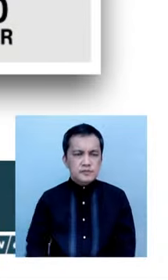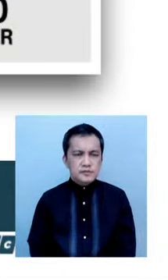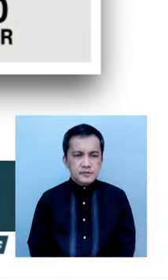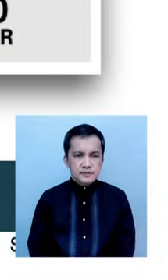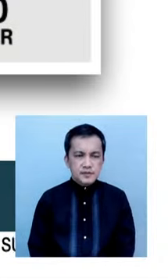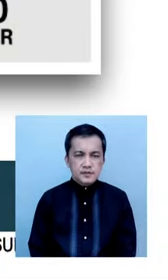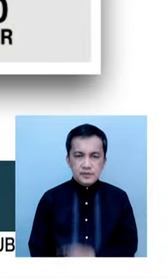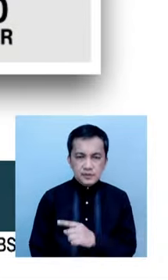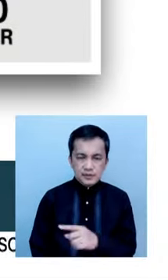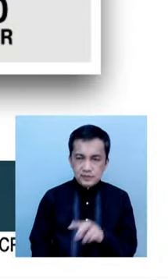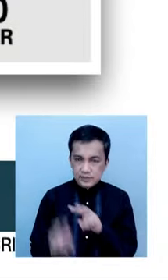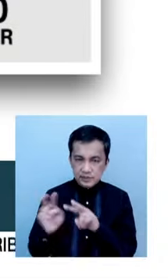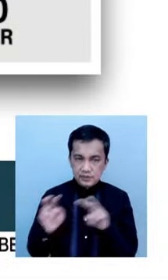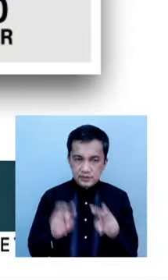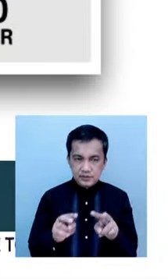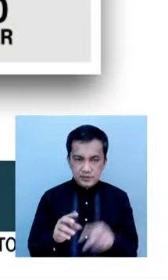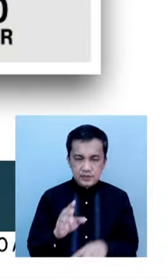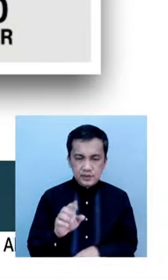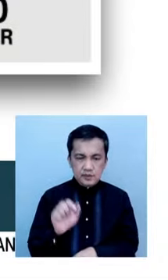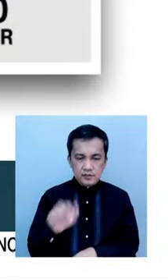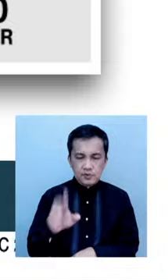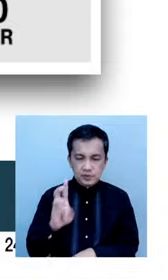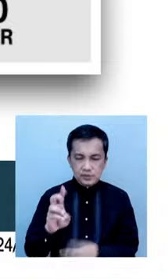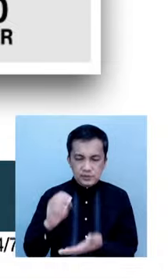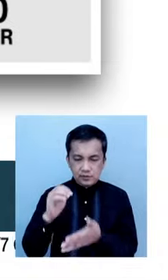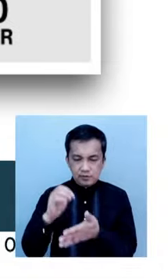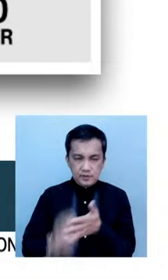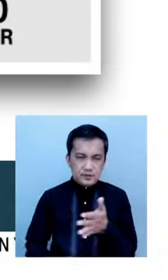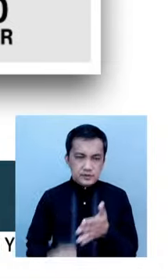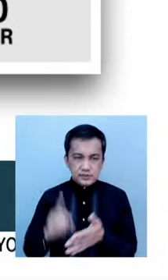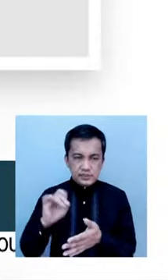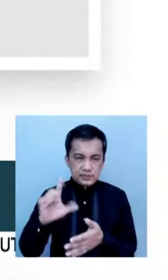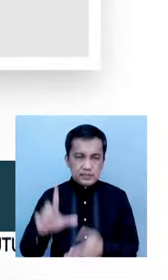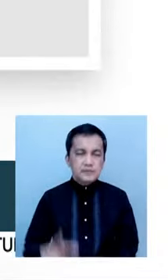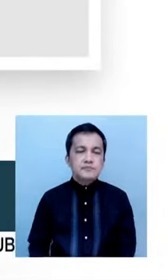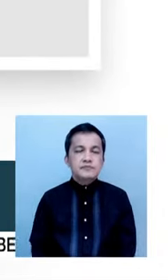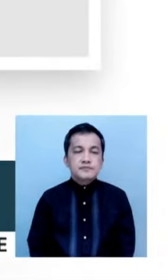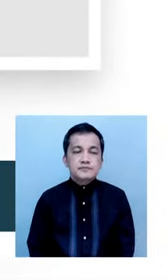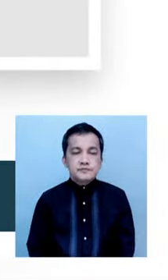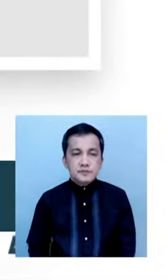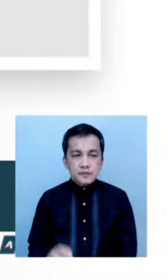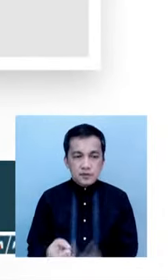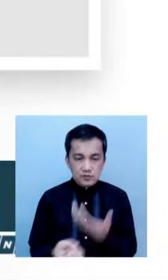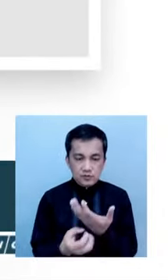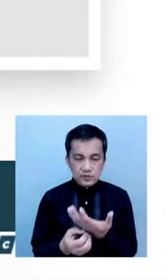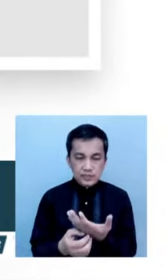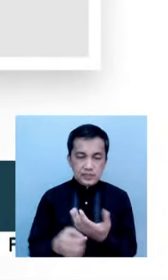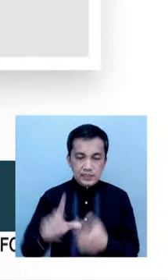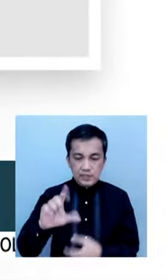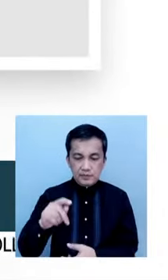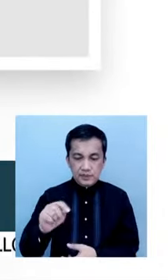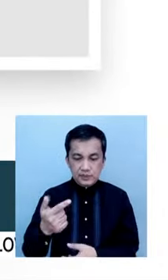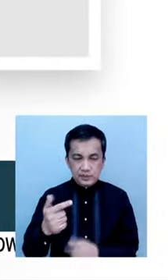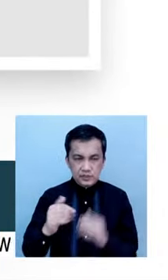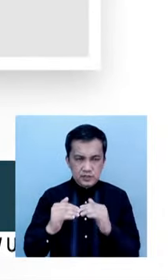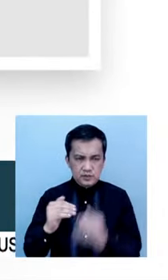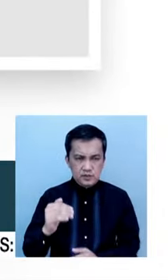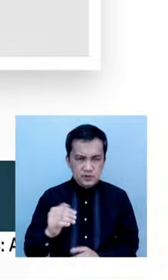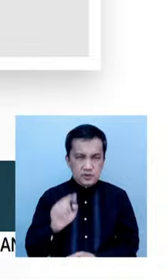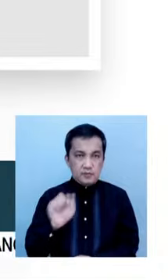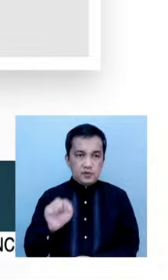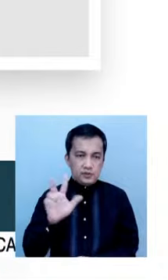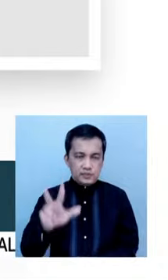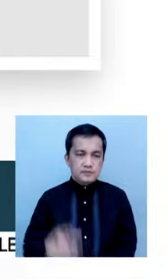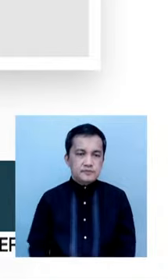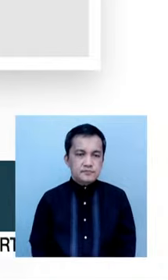also see a 60 centavo rollback. Aside from pump prices, the cost of cooking gas also going down by 30 centavos to